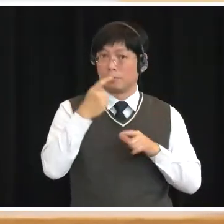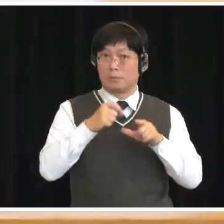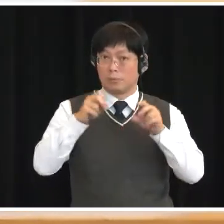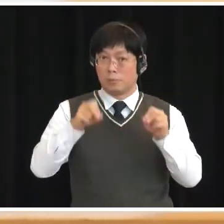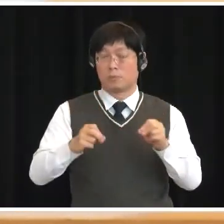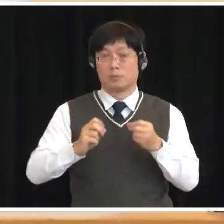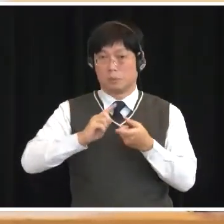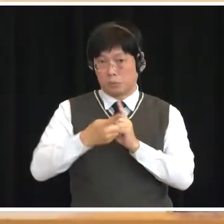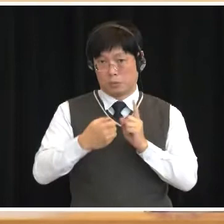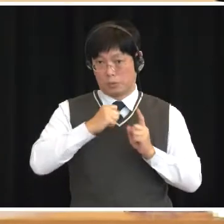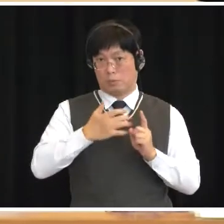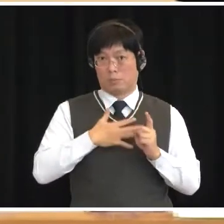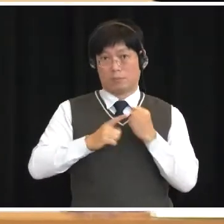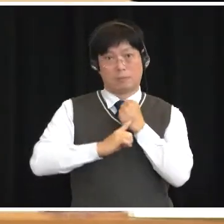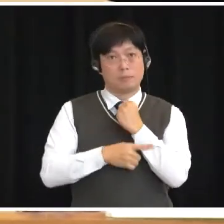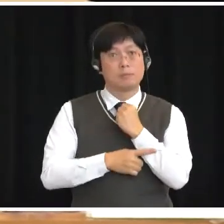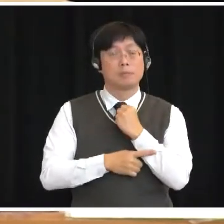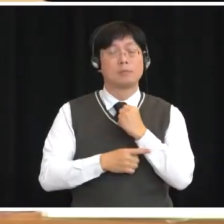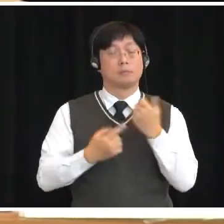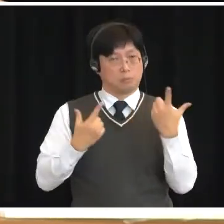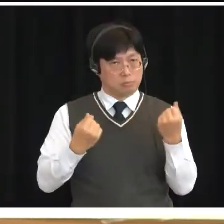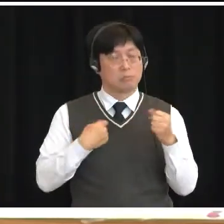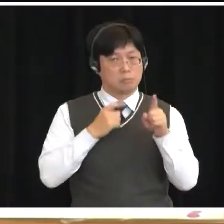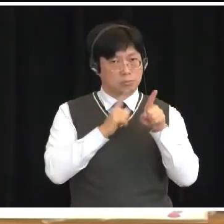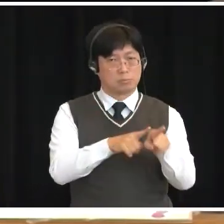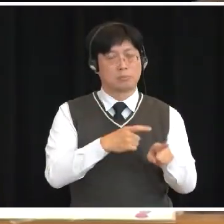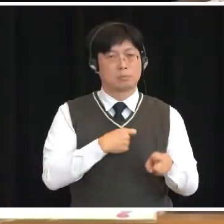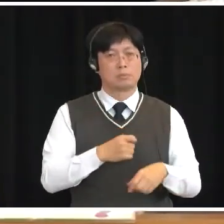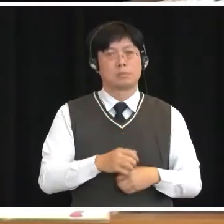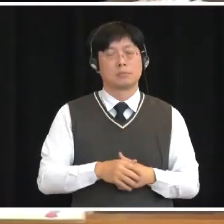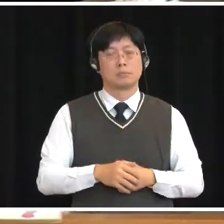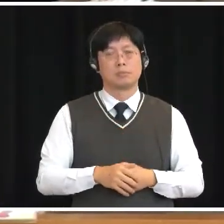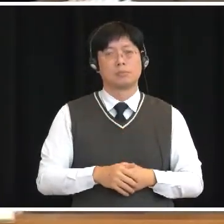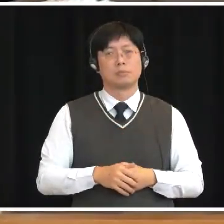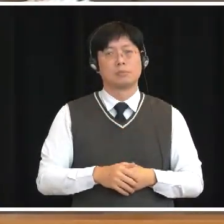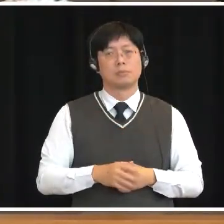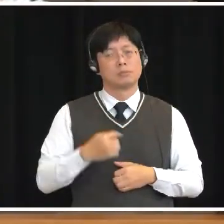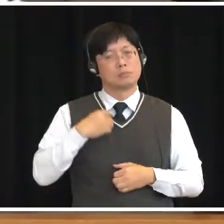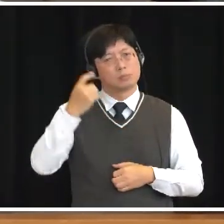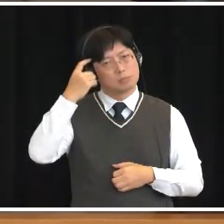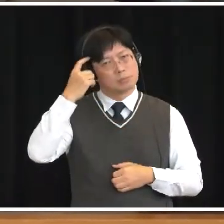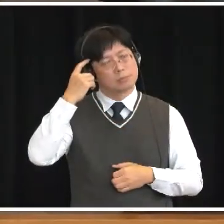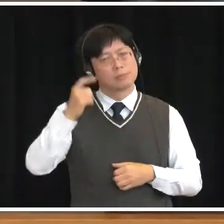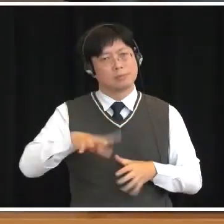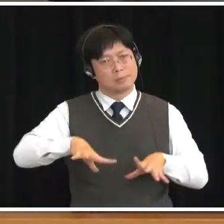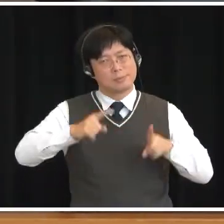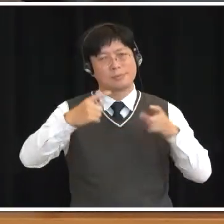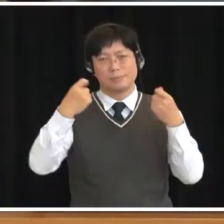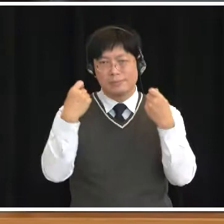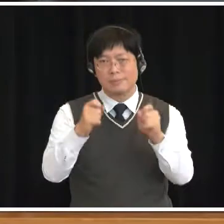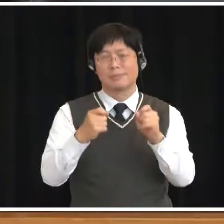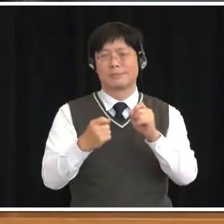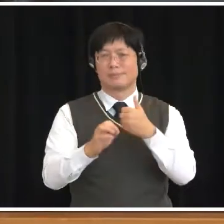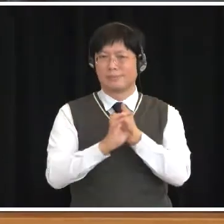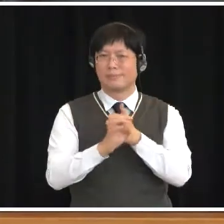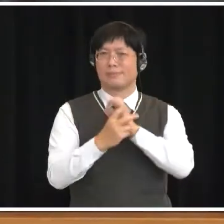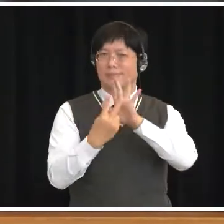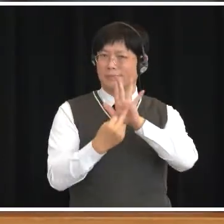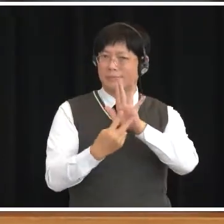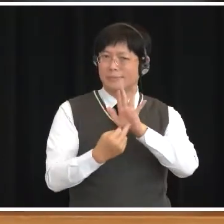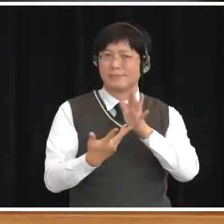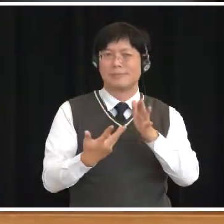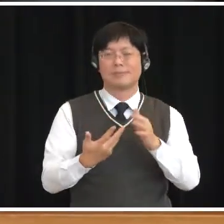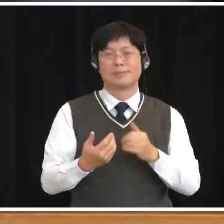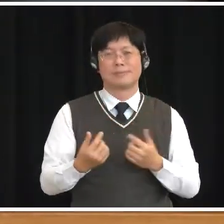As we have made the CRC provisions part of our domestic law, we will spare no effort